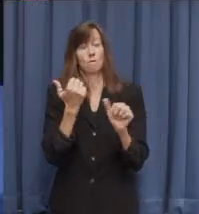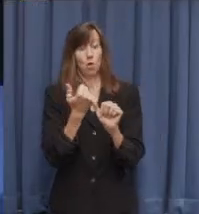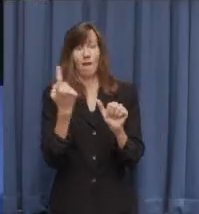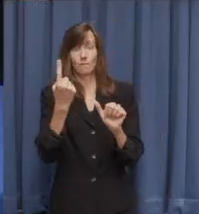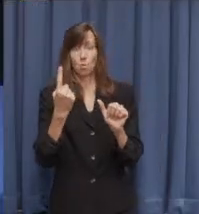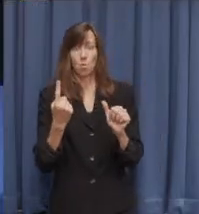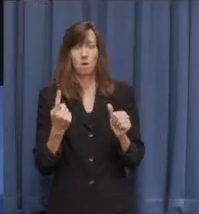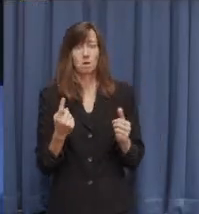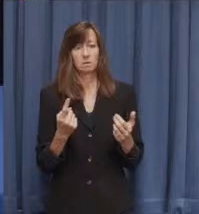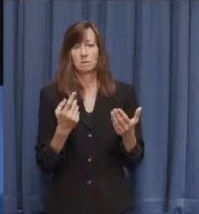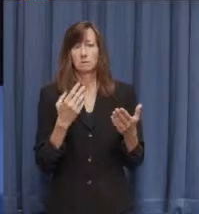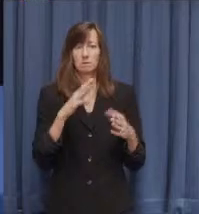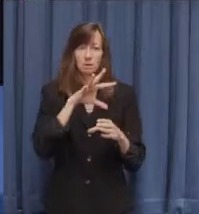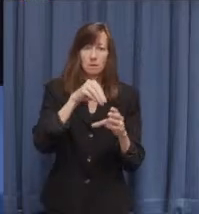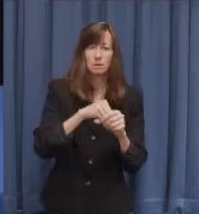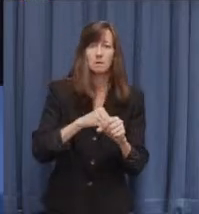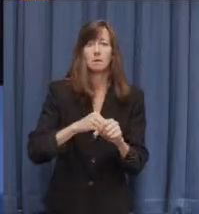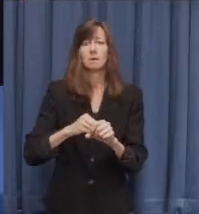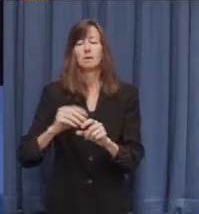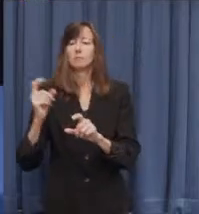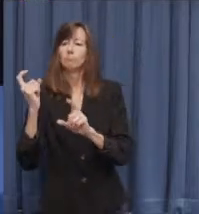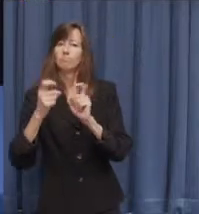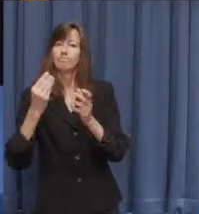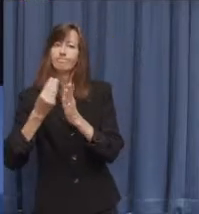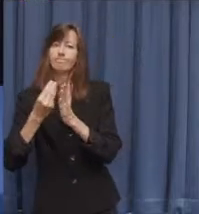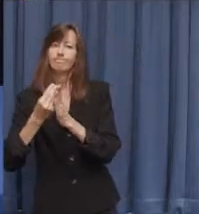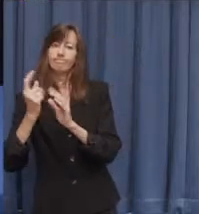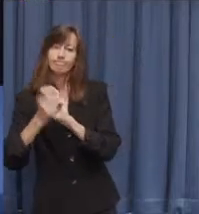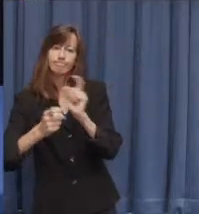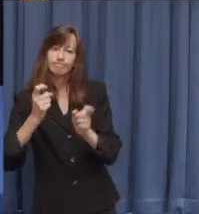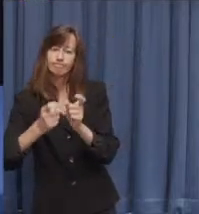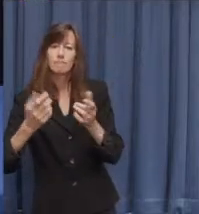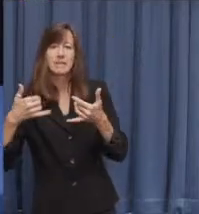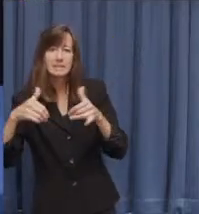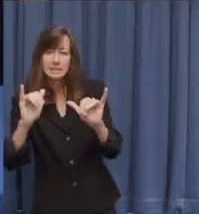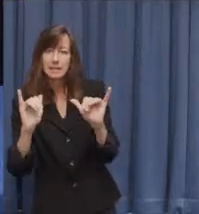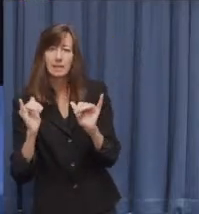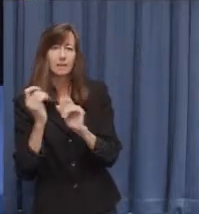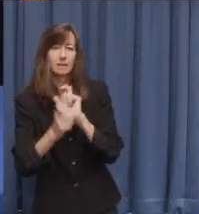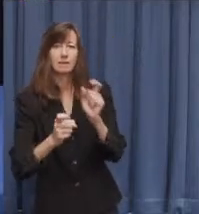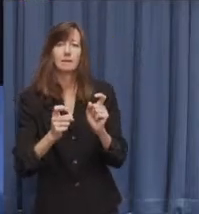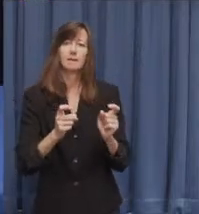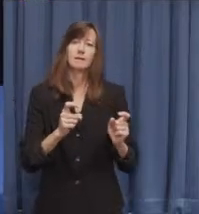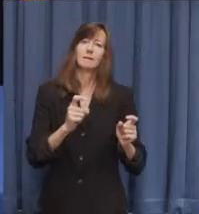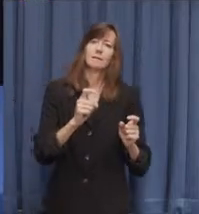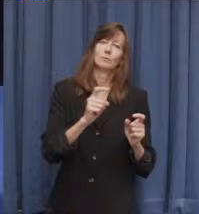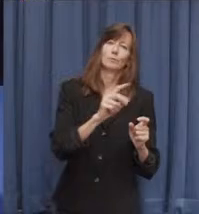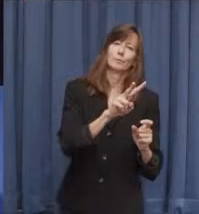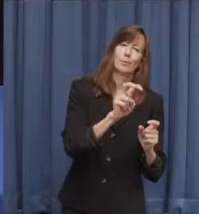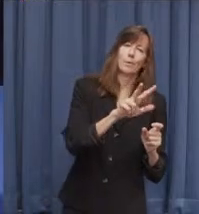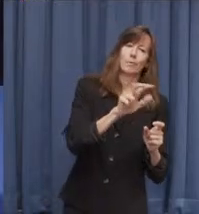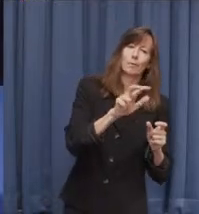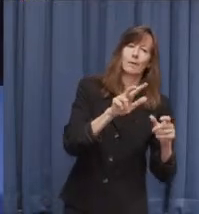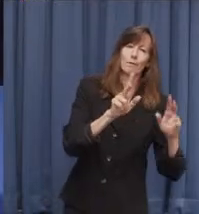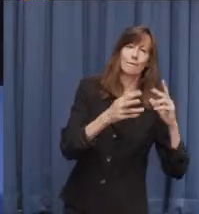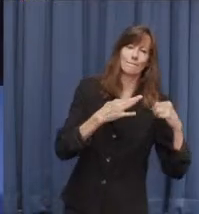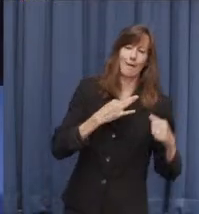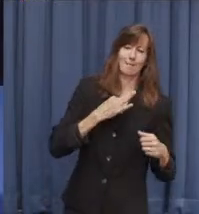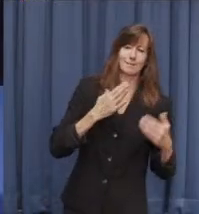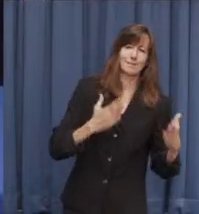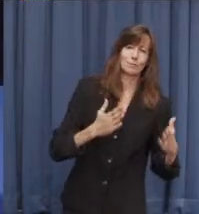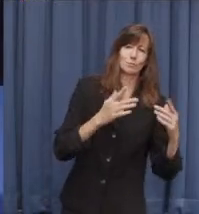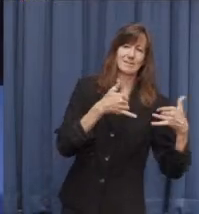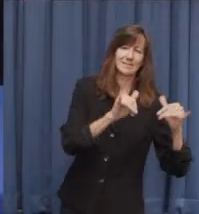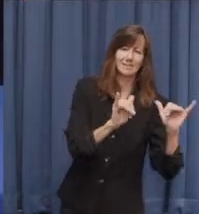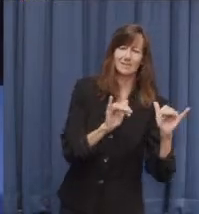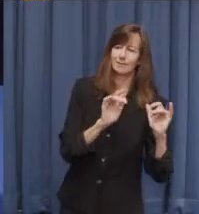see philanthropic contributions coming in. We still have hundreds of volunteers doing this work across the county. So thank